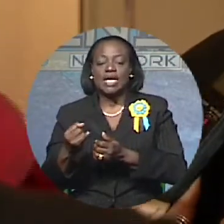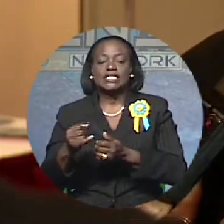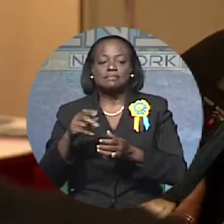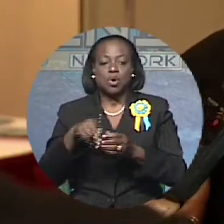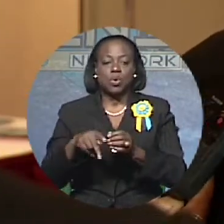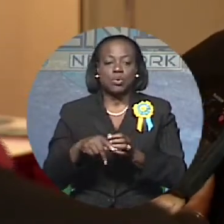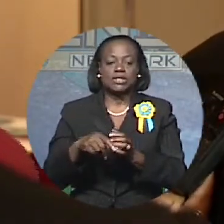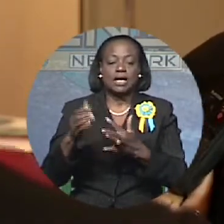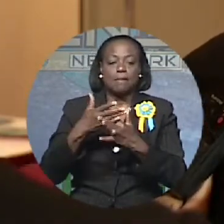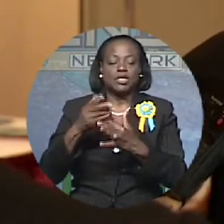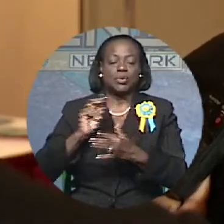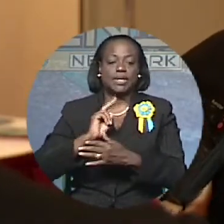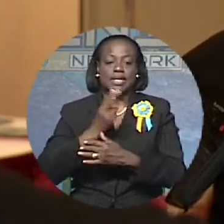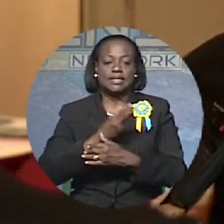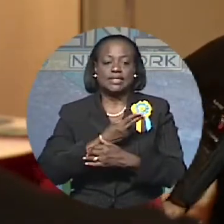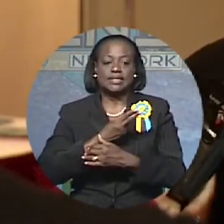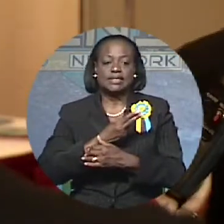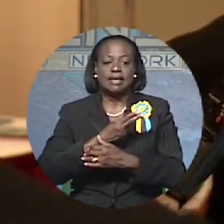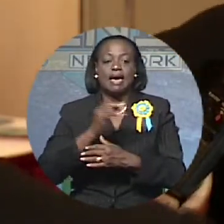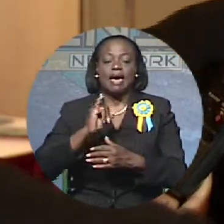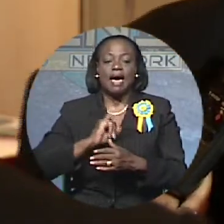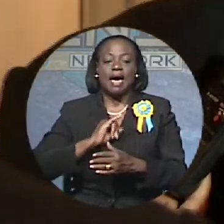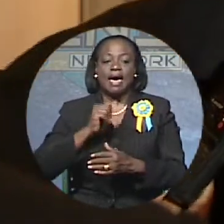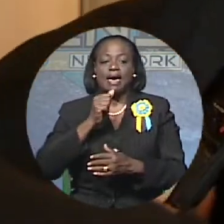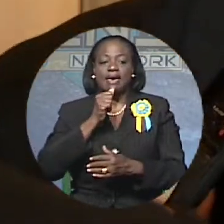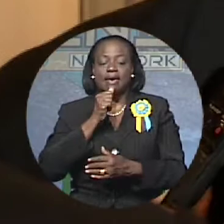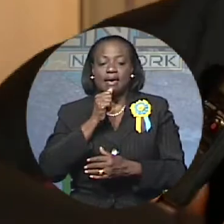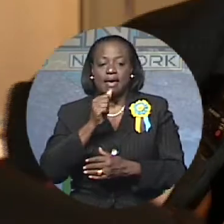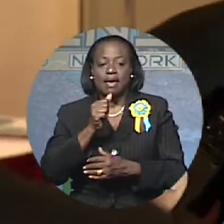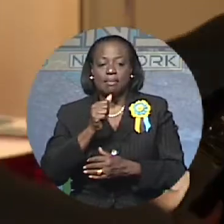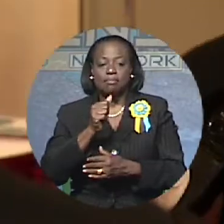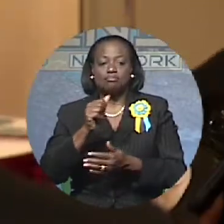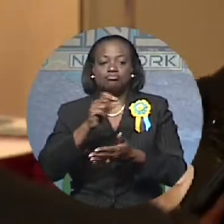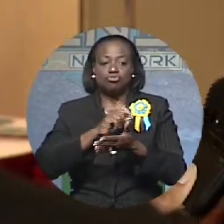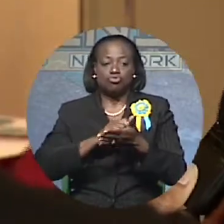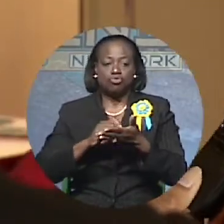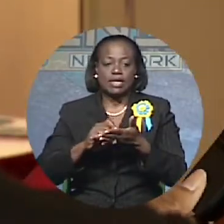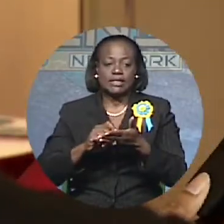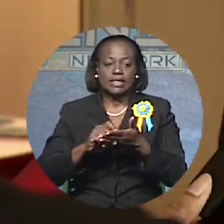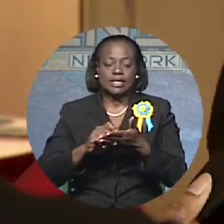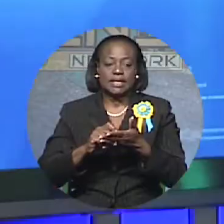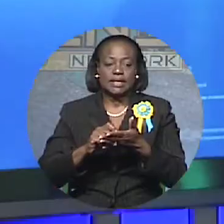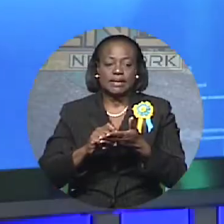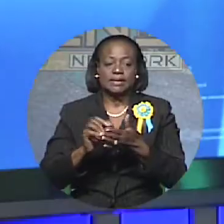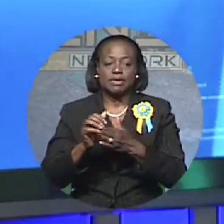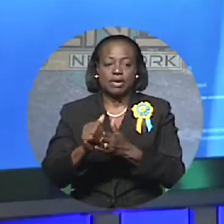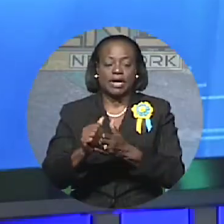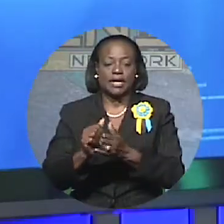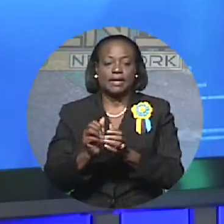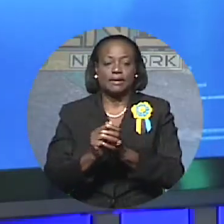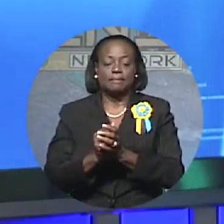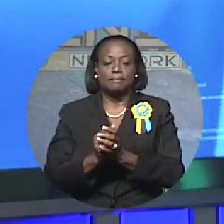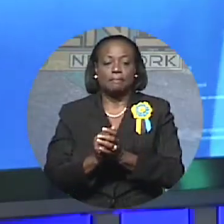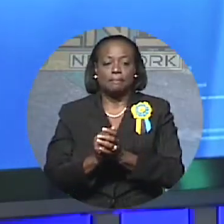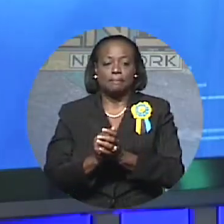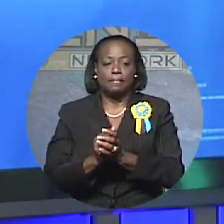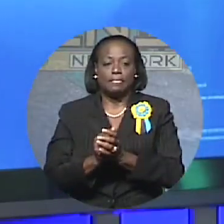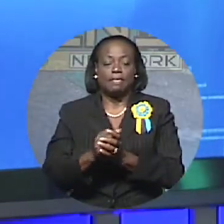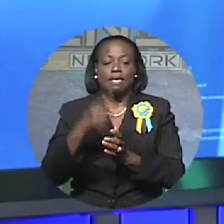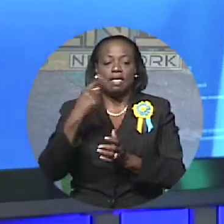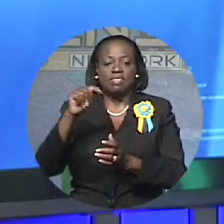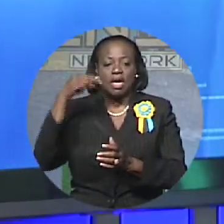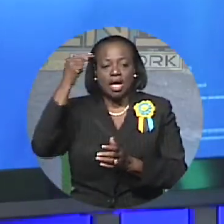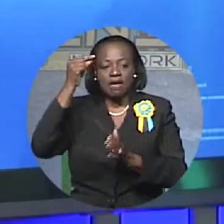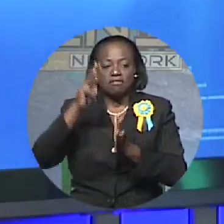because I'm writing myself directly to the Mr. Ismailian. The government was